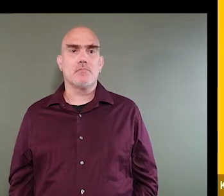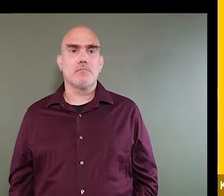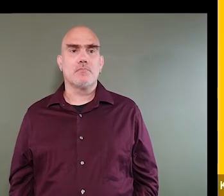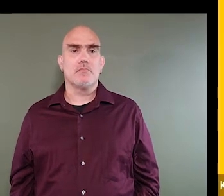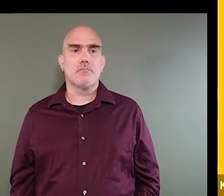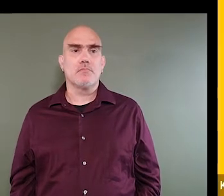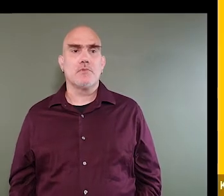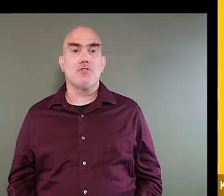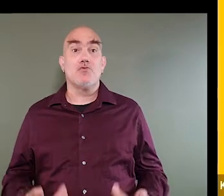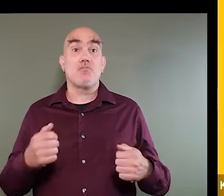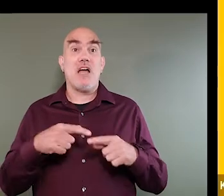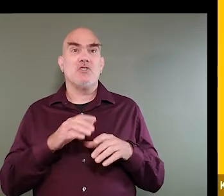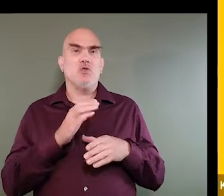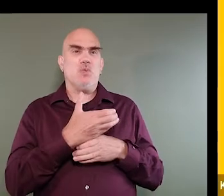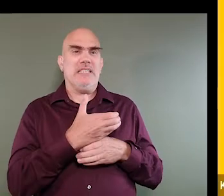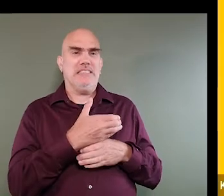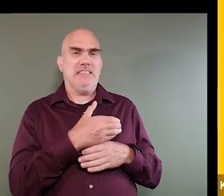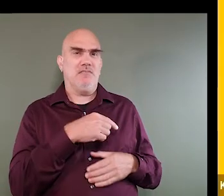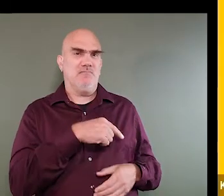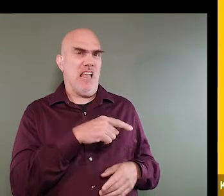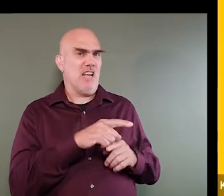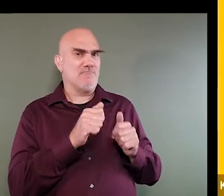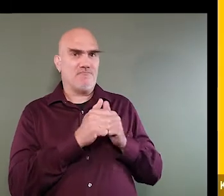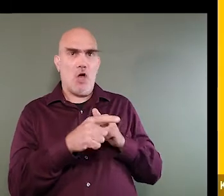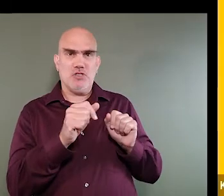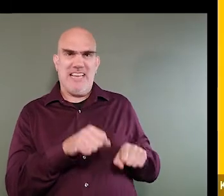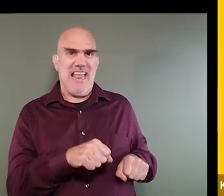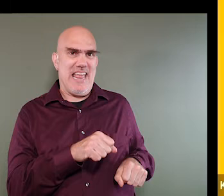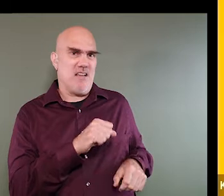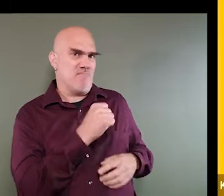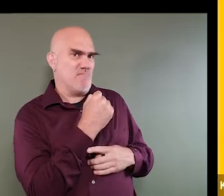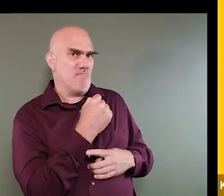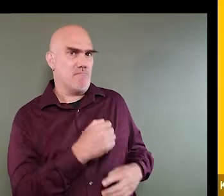Just try to twist in this one direction as far as you can get it.